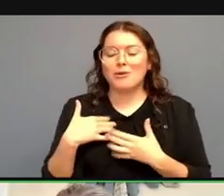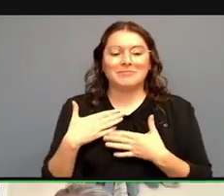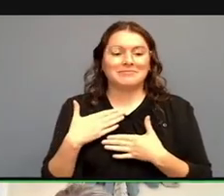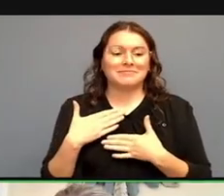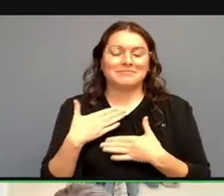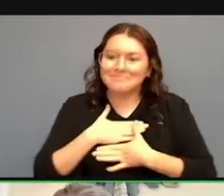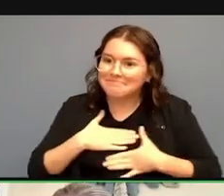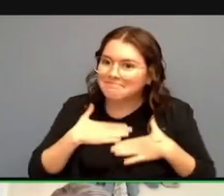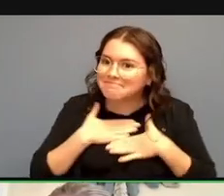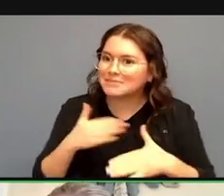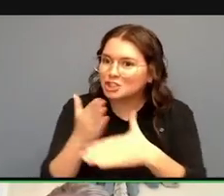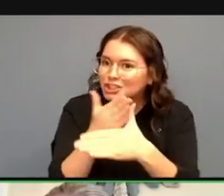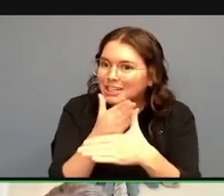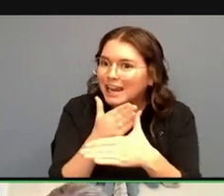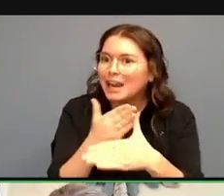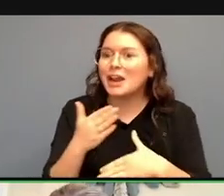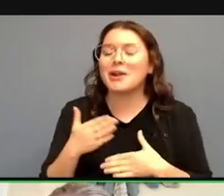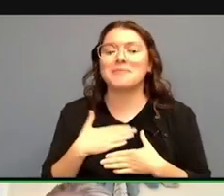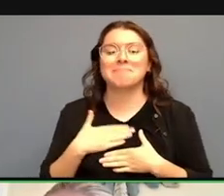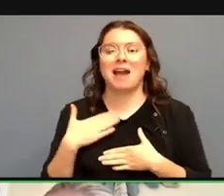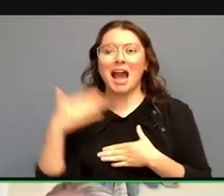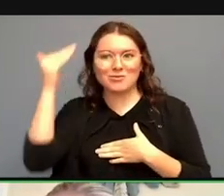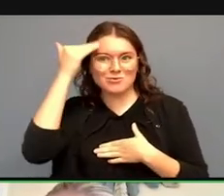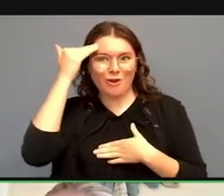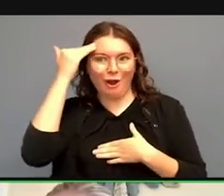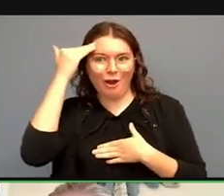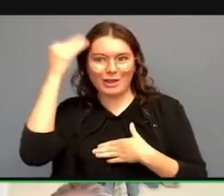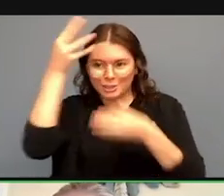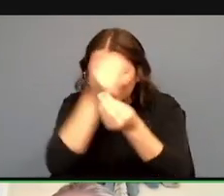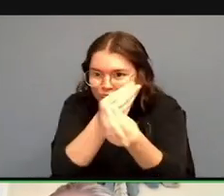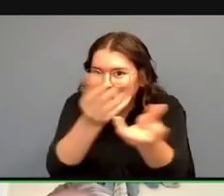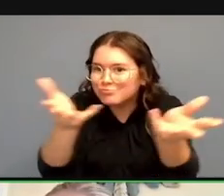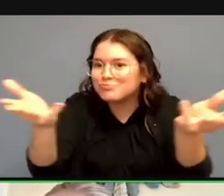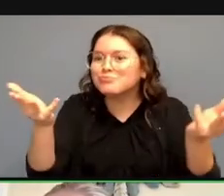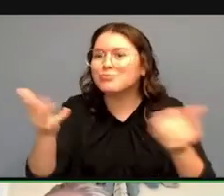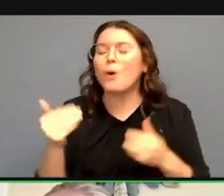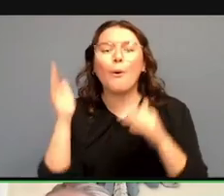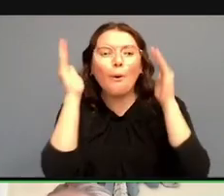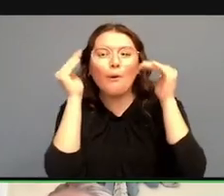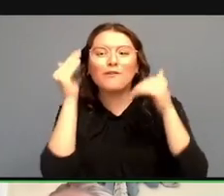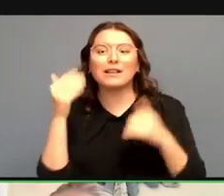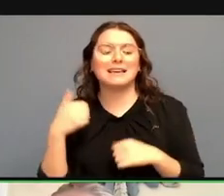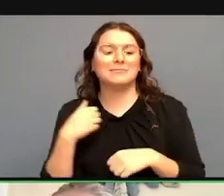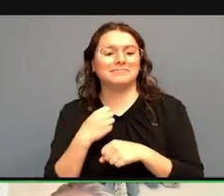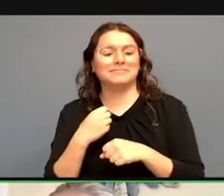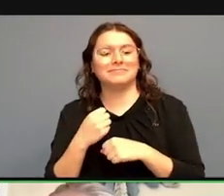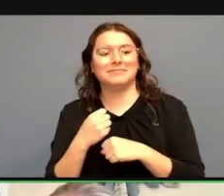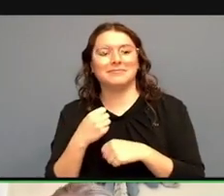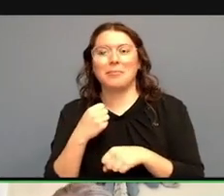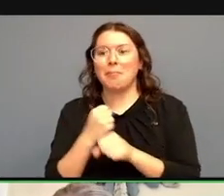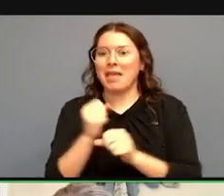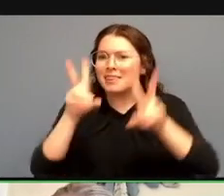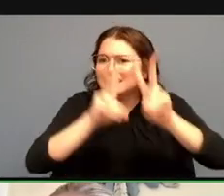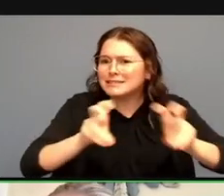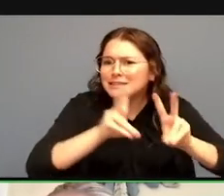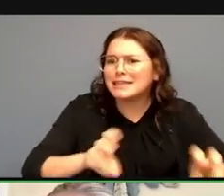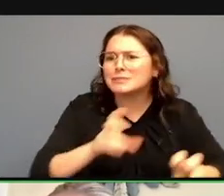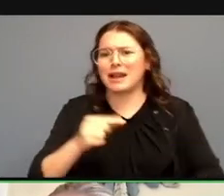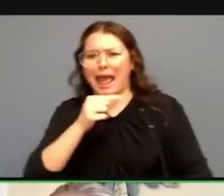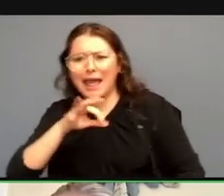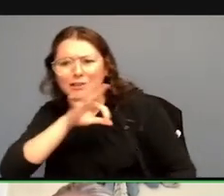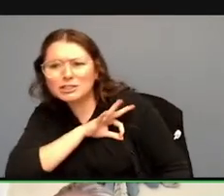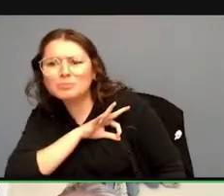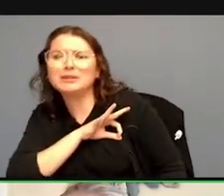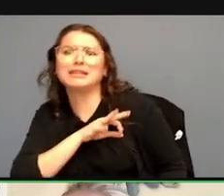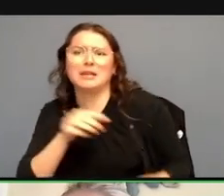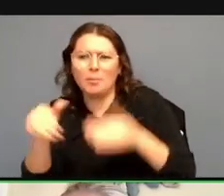share that wealth of knowledge with you today and hopefully make the assessment and eligibility